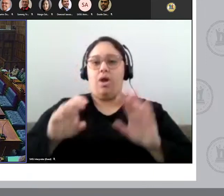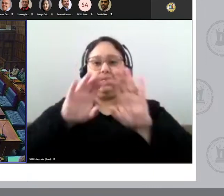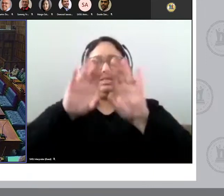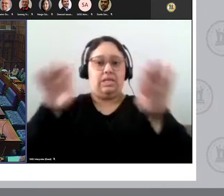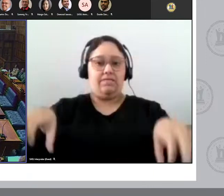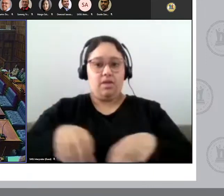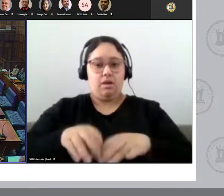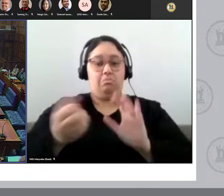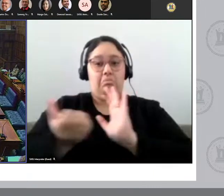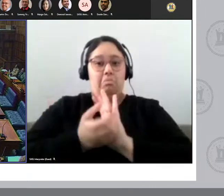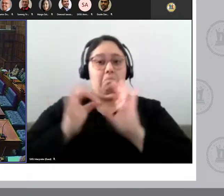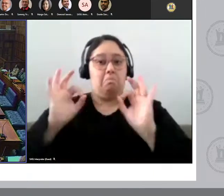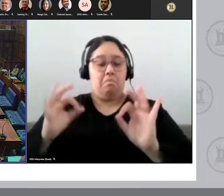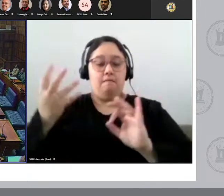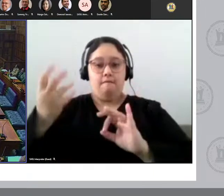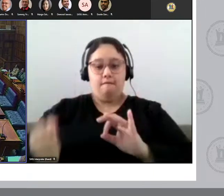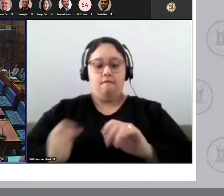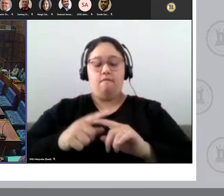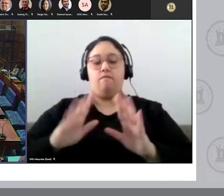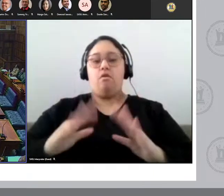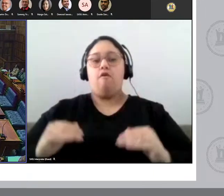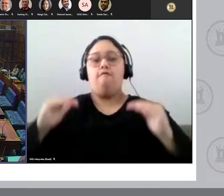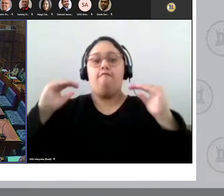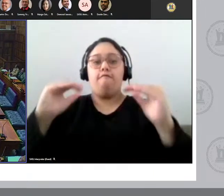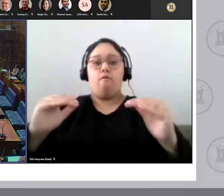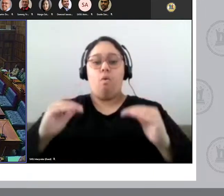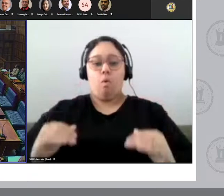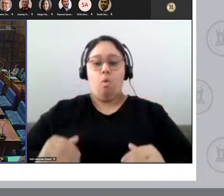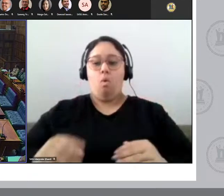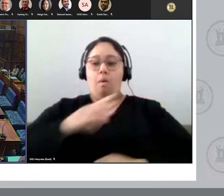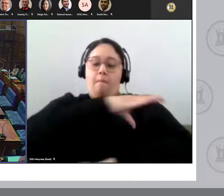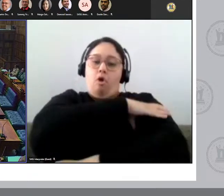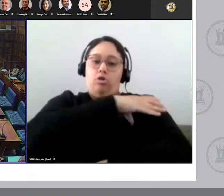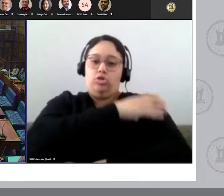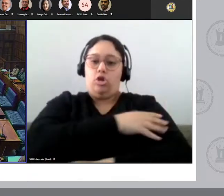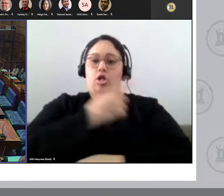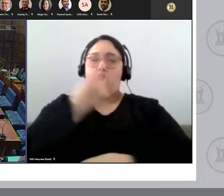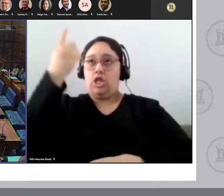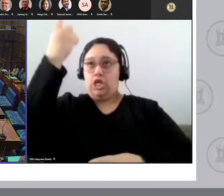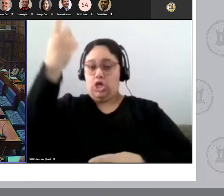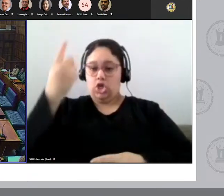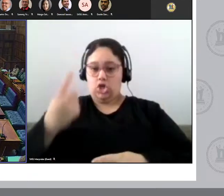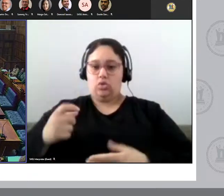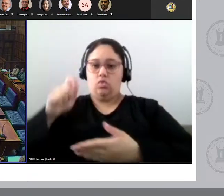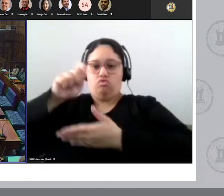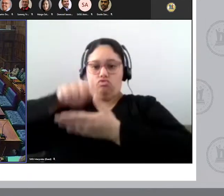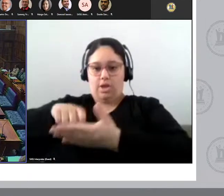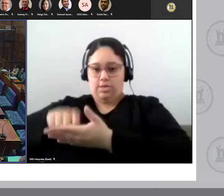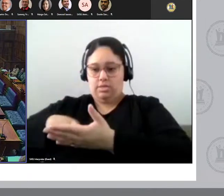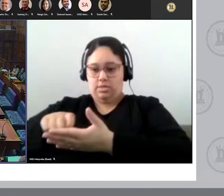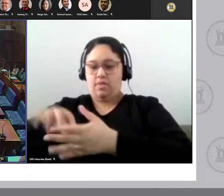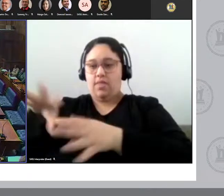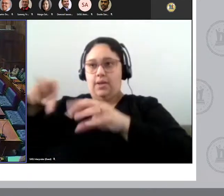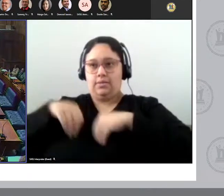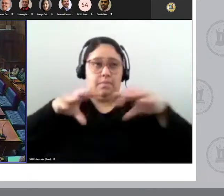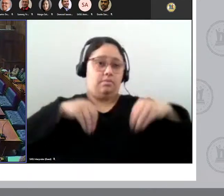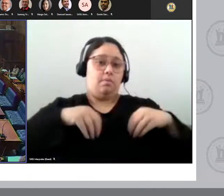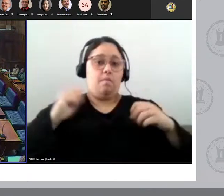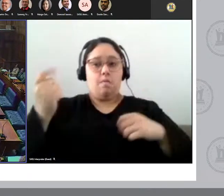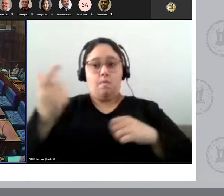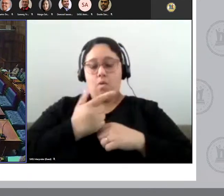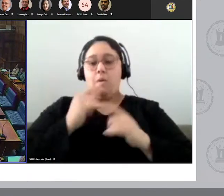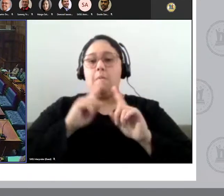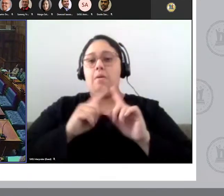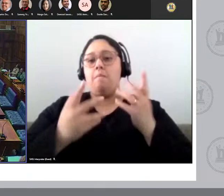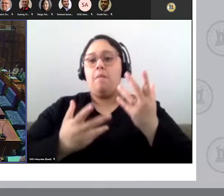that we also have appointed floor marshals on all our floors in writing, and have accepted that. It is